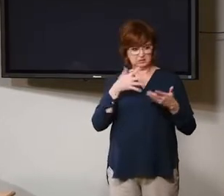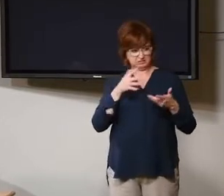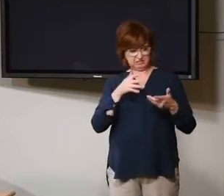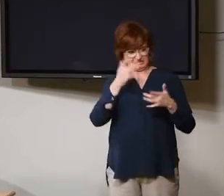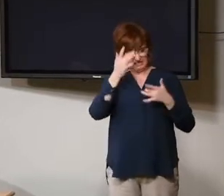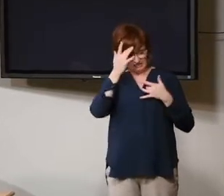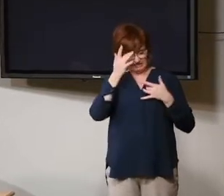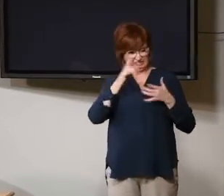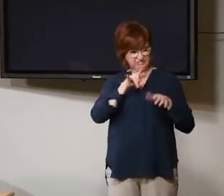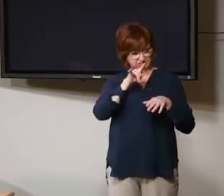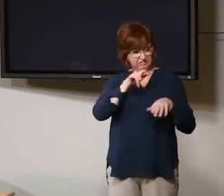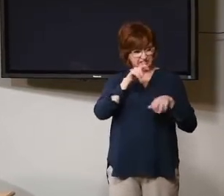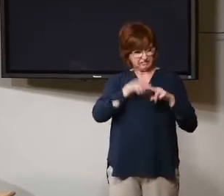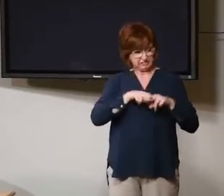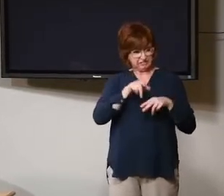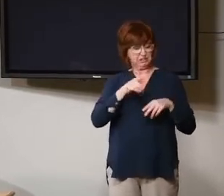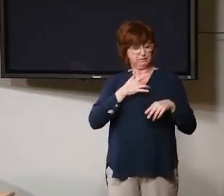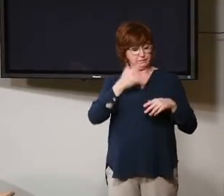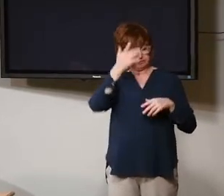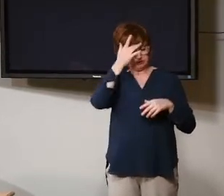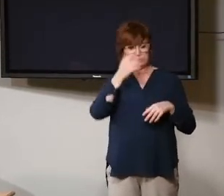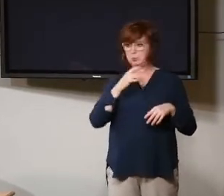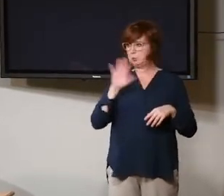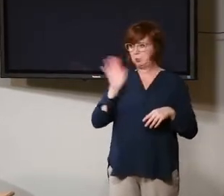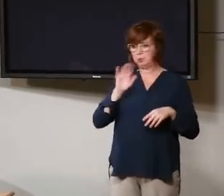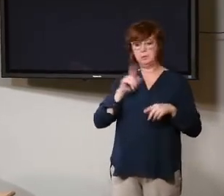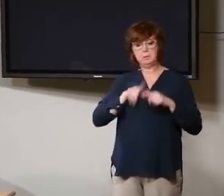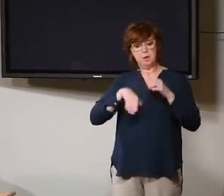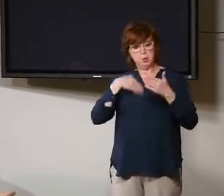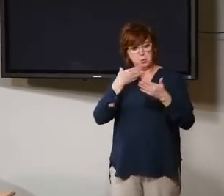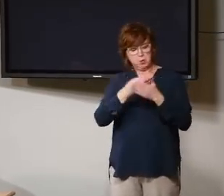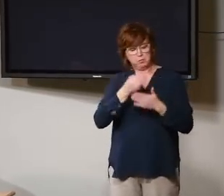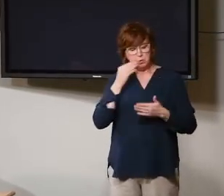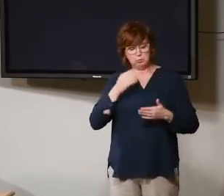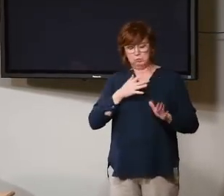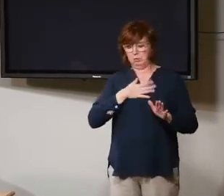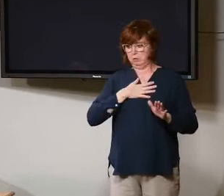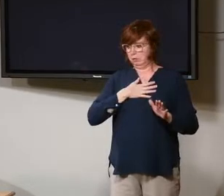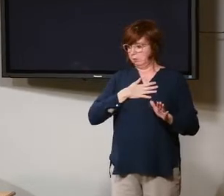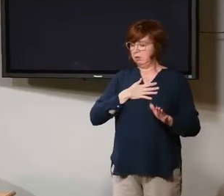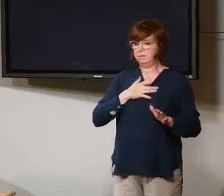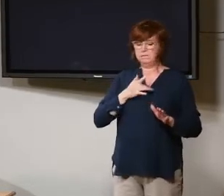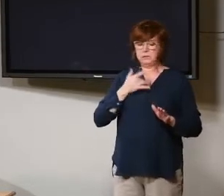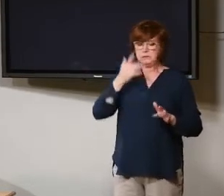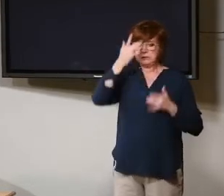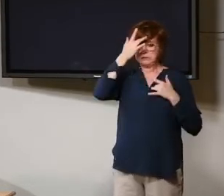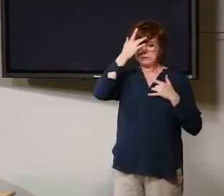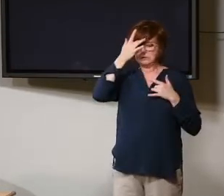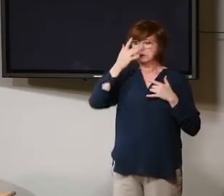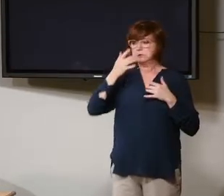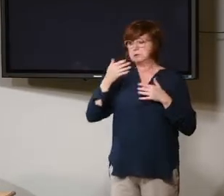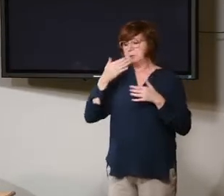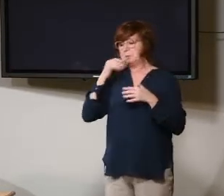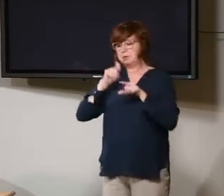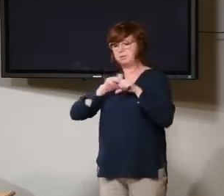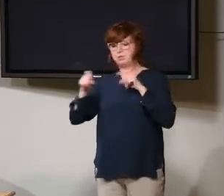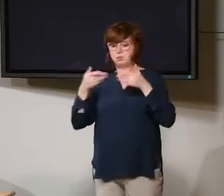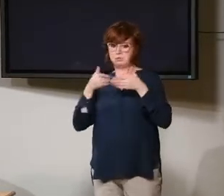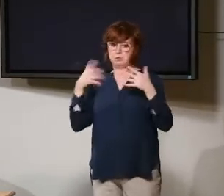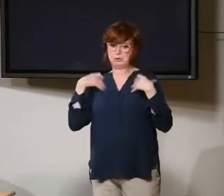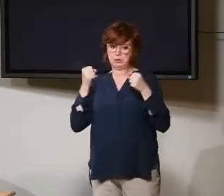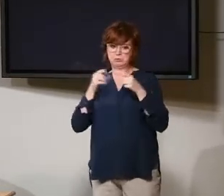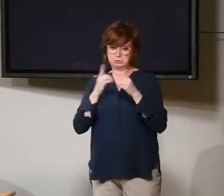everything, but they still haven't seen their flight up there. Yeah, well, I think they need to call public health and flag that, and I'll also flag it